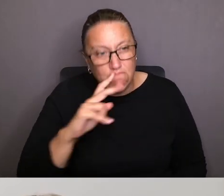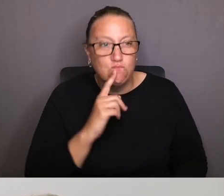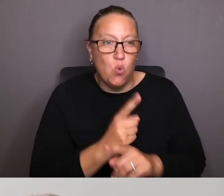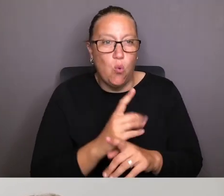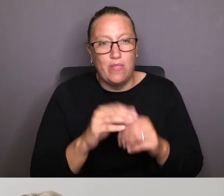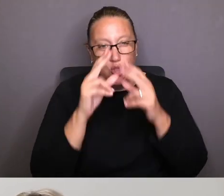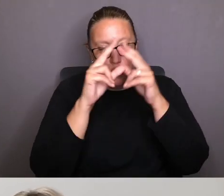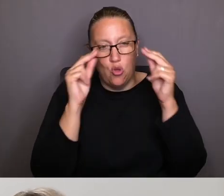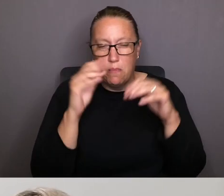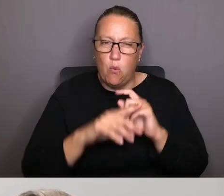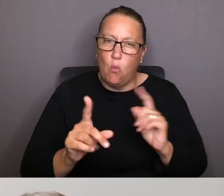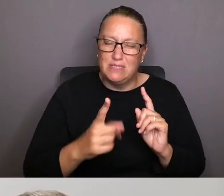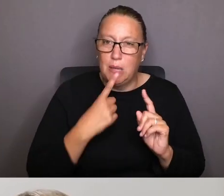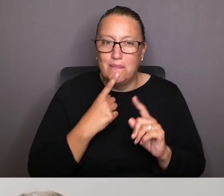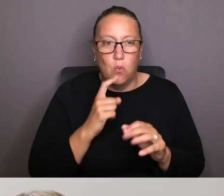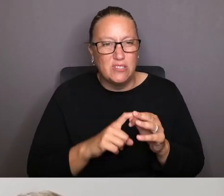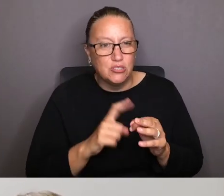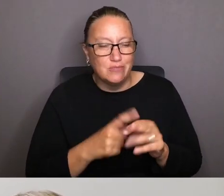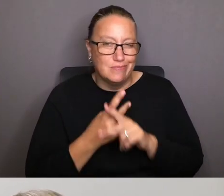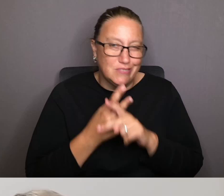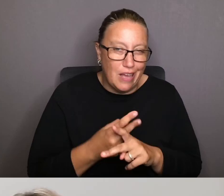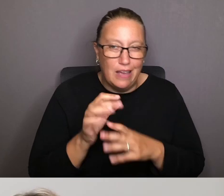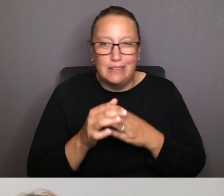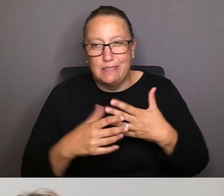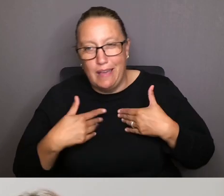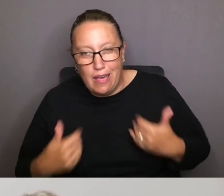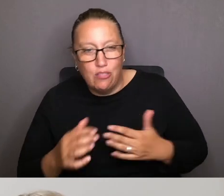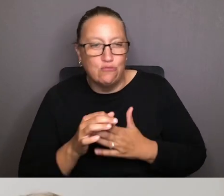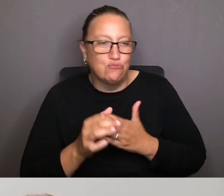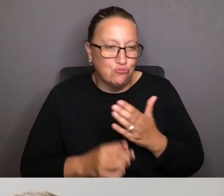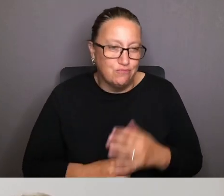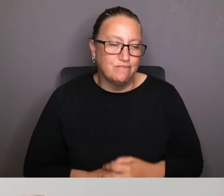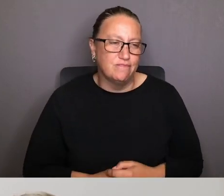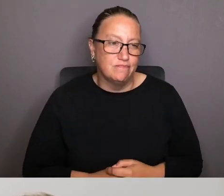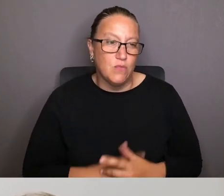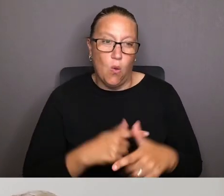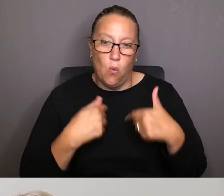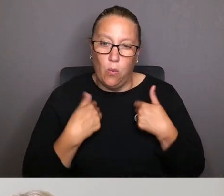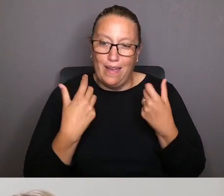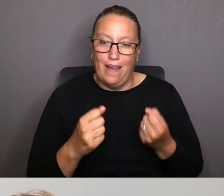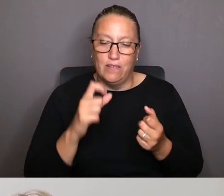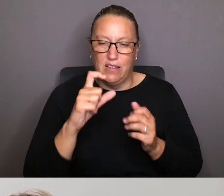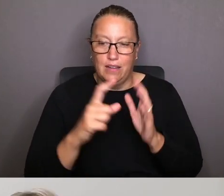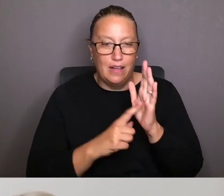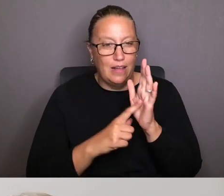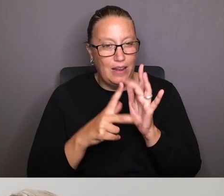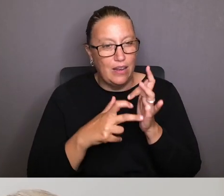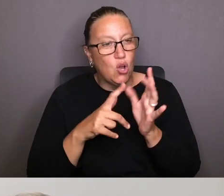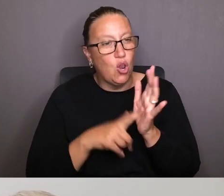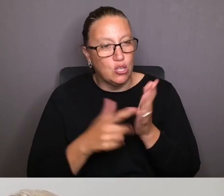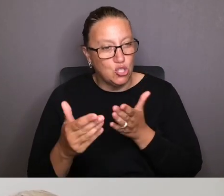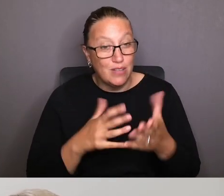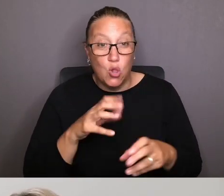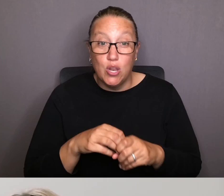They can call and have an anonymous conversation with a nurse about the type of questions we're talking about. And of